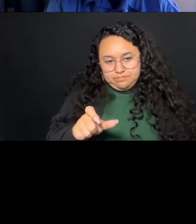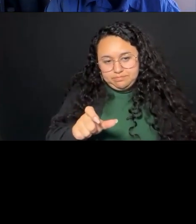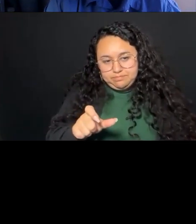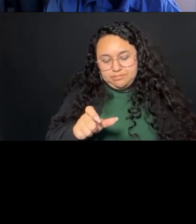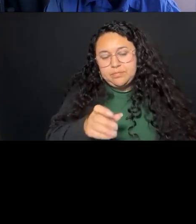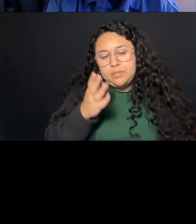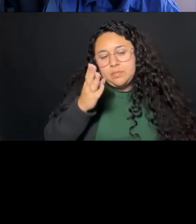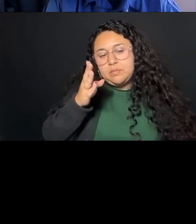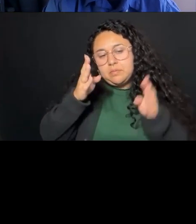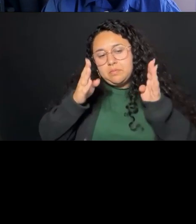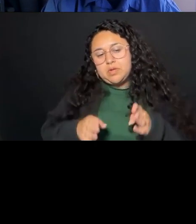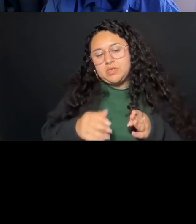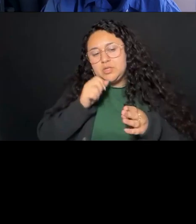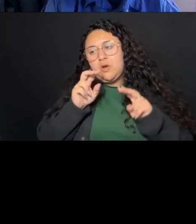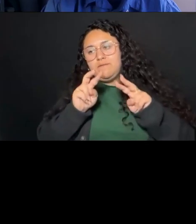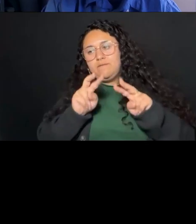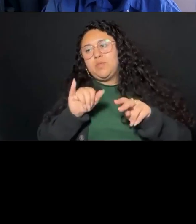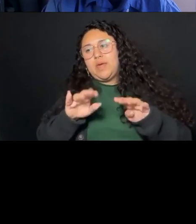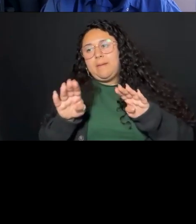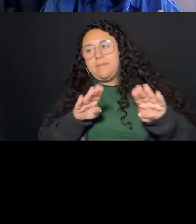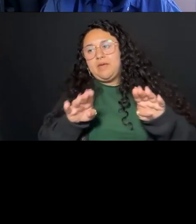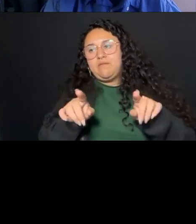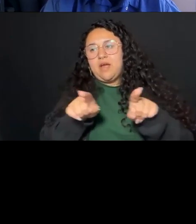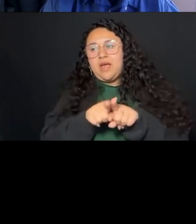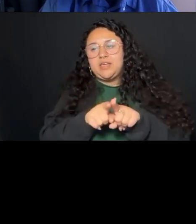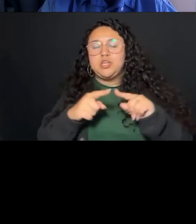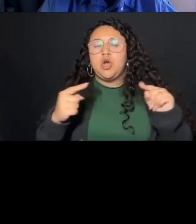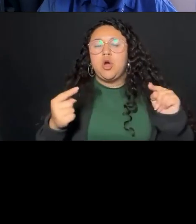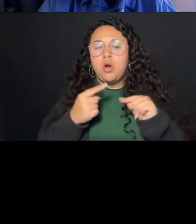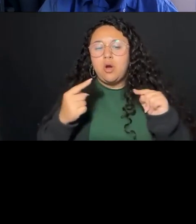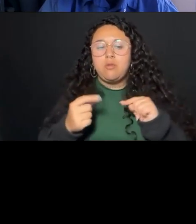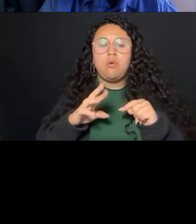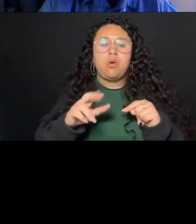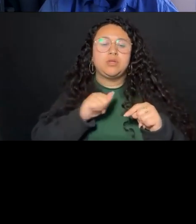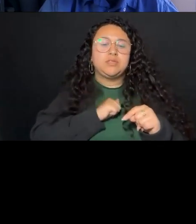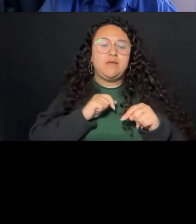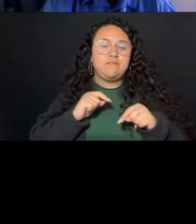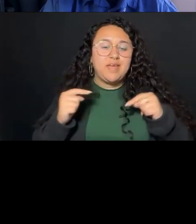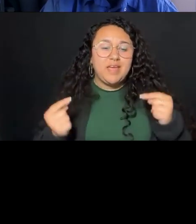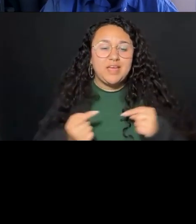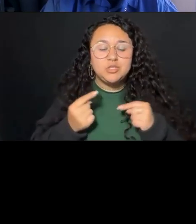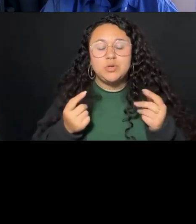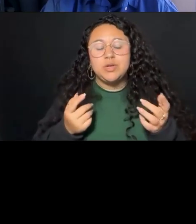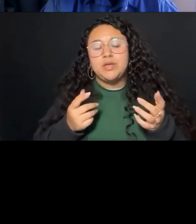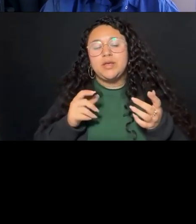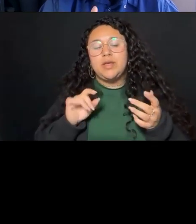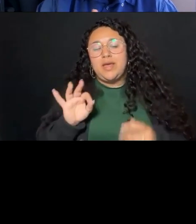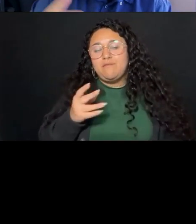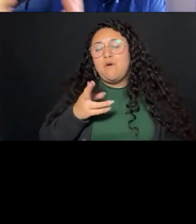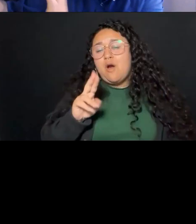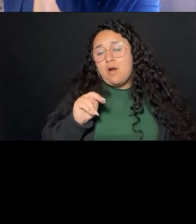be harm or may not perceive it to be self-injury, even if harm is happening to their skin or their body.